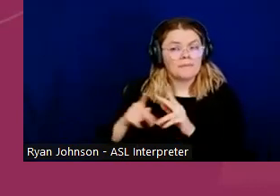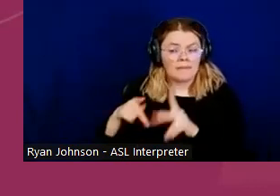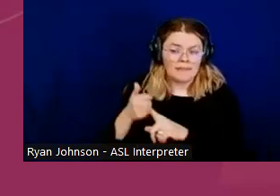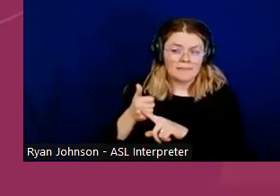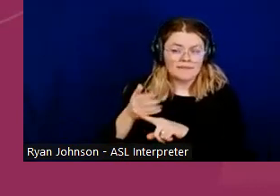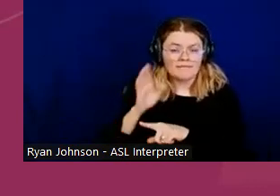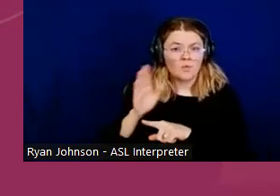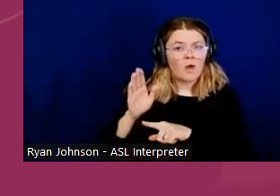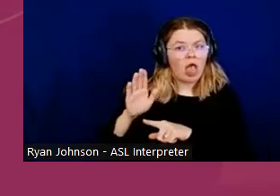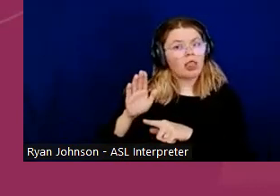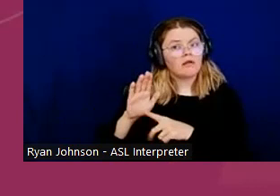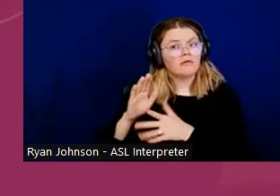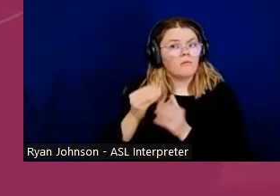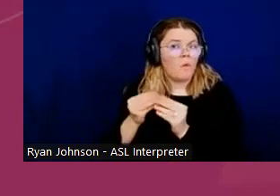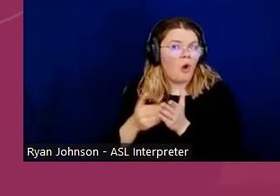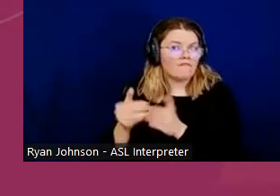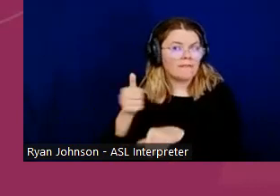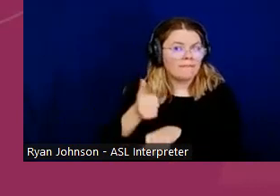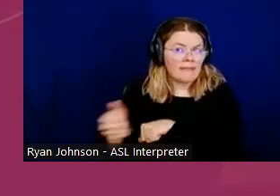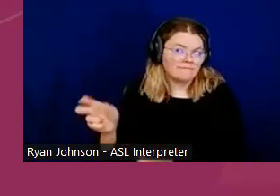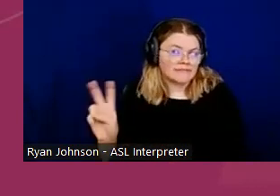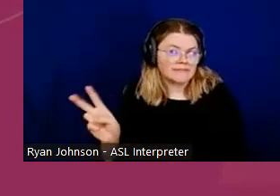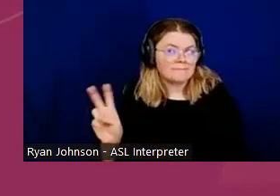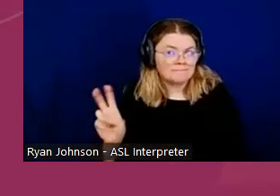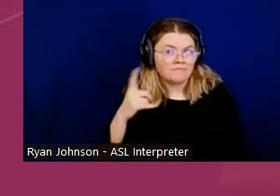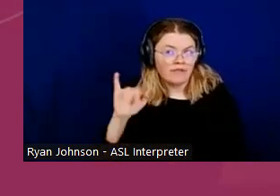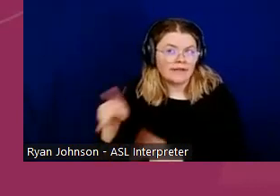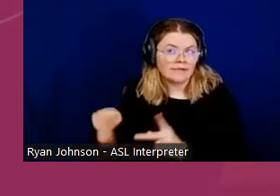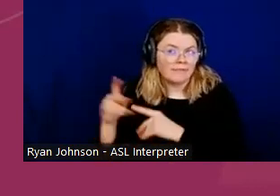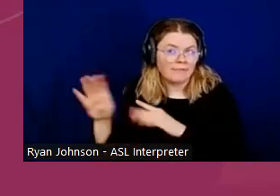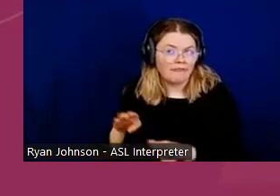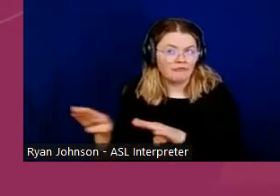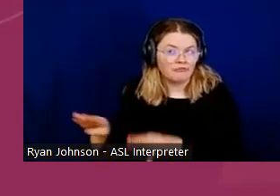justify violent and abusive behaviors.